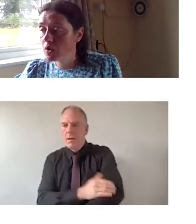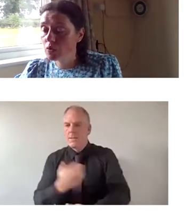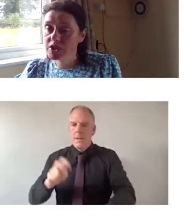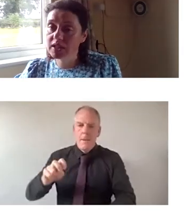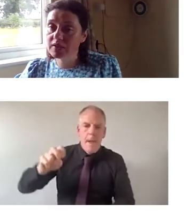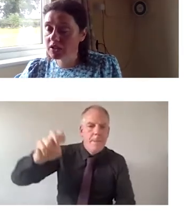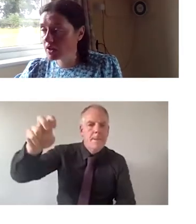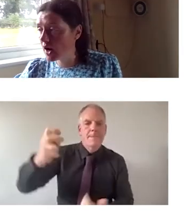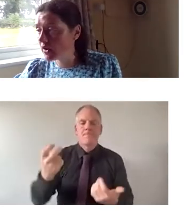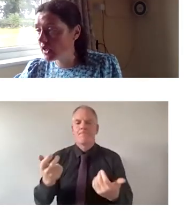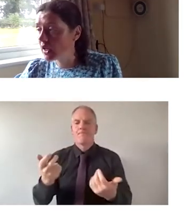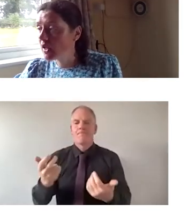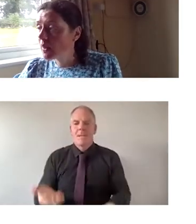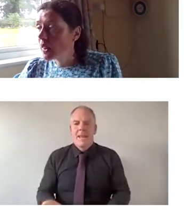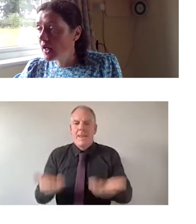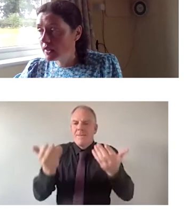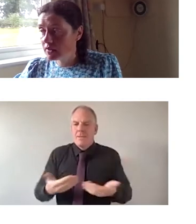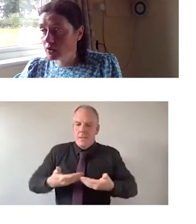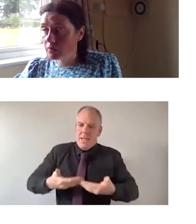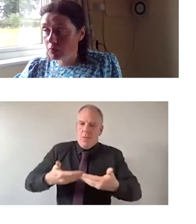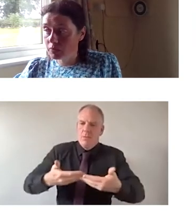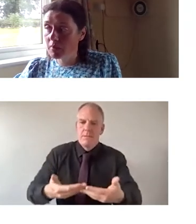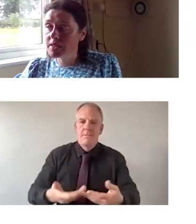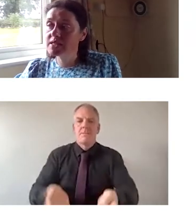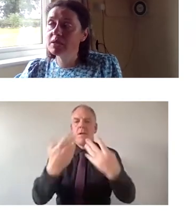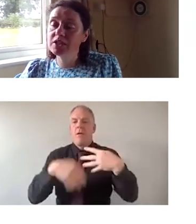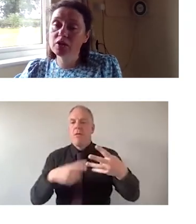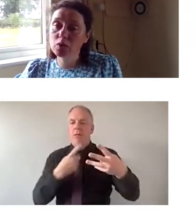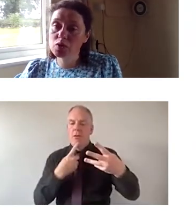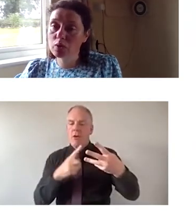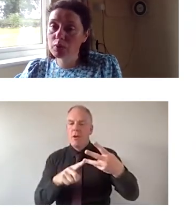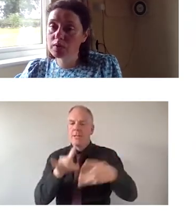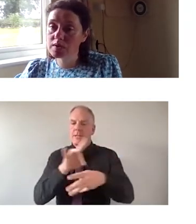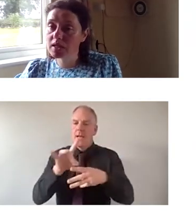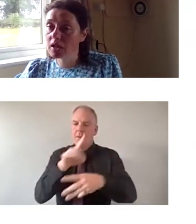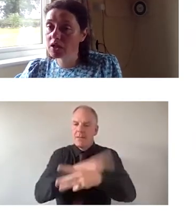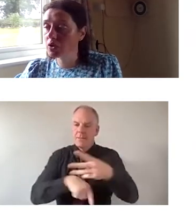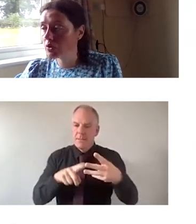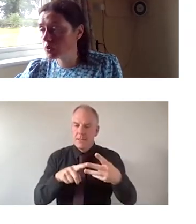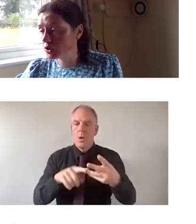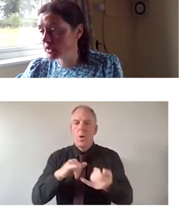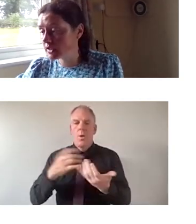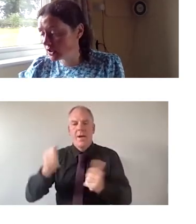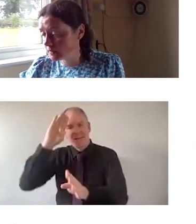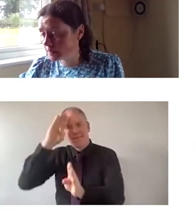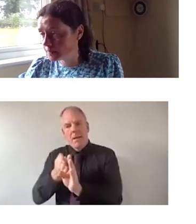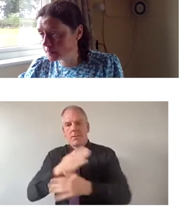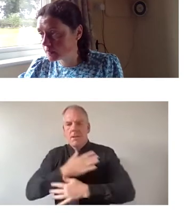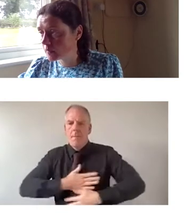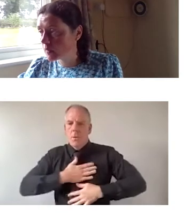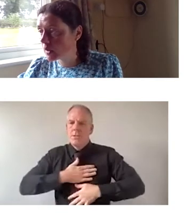stairs, reaching, lifting, or carrying. And then the third most prominent disability are those who report a psychological or emotional